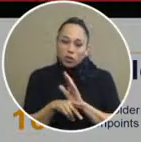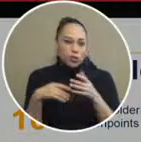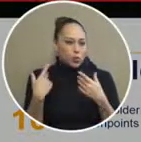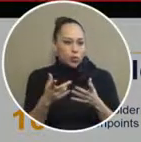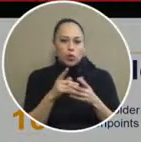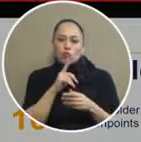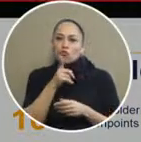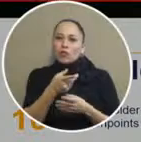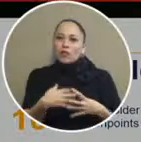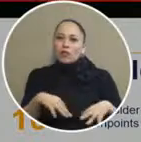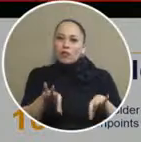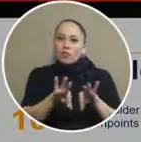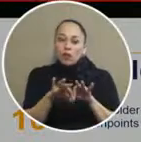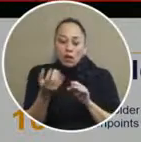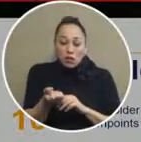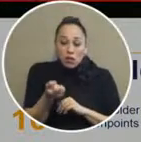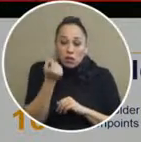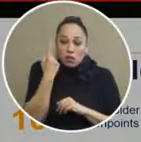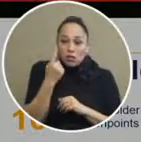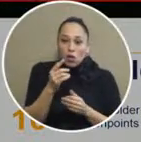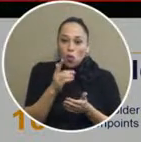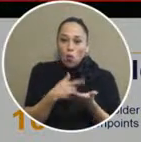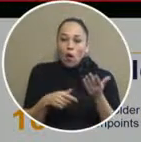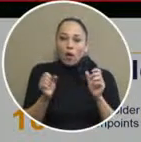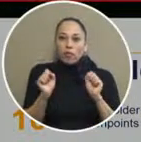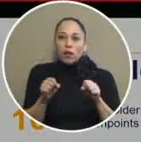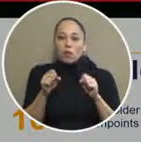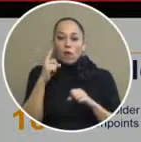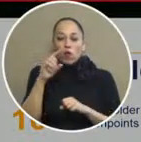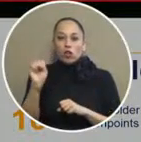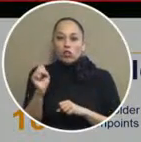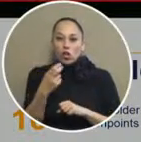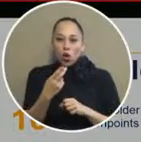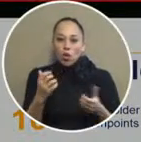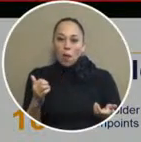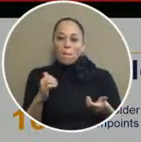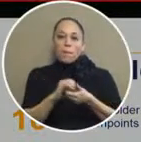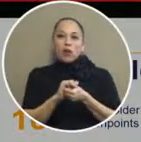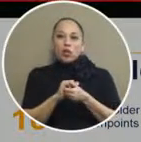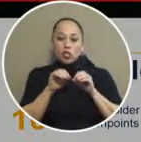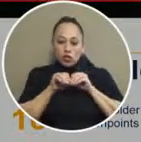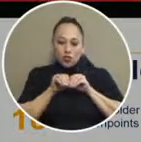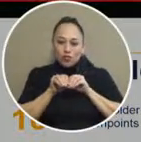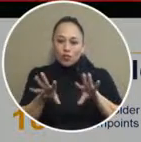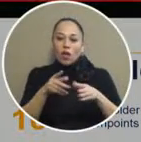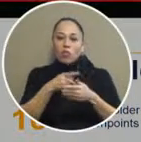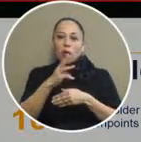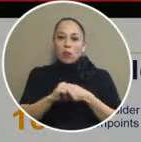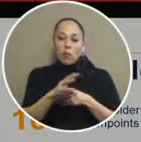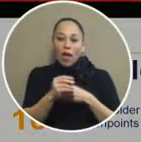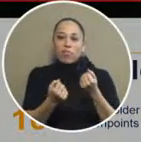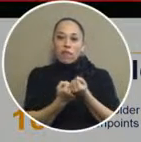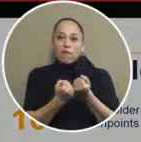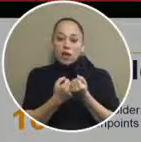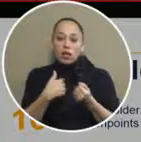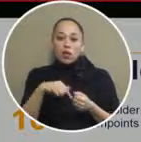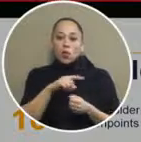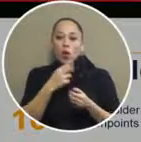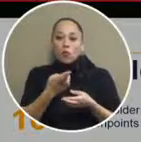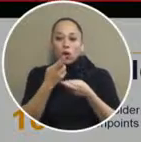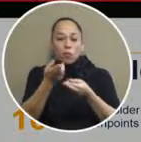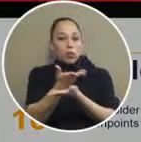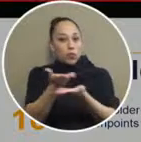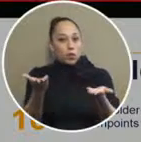critically important, understanding what are the capacities of our stakeholder partners to deploy the programs and the funding that we are recommending to